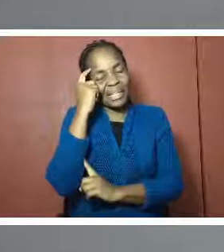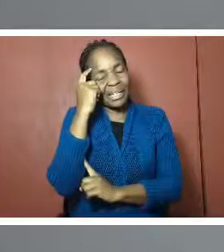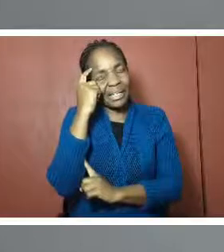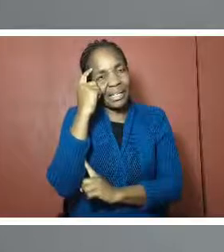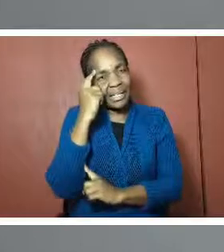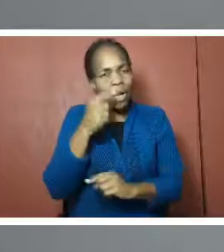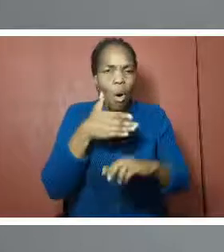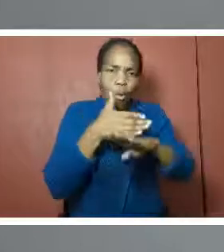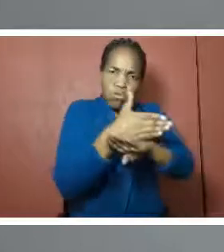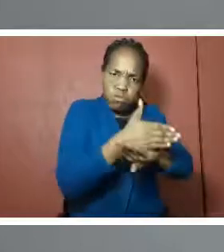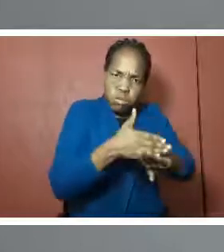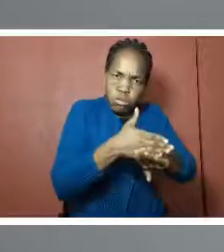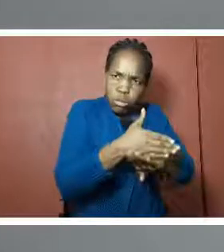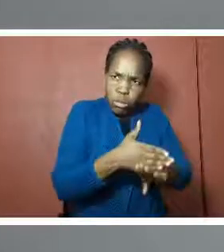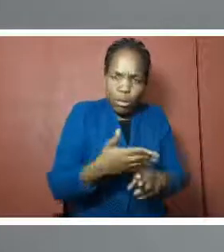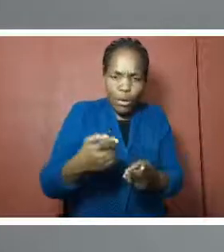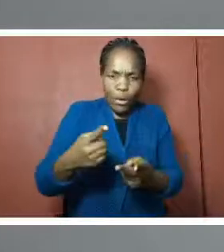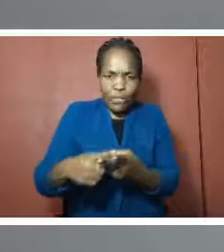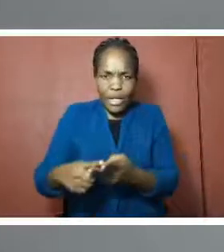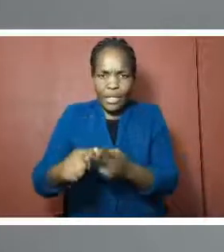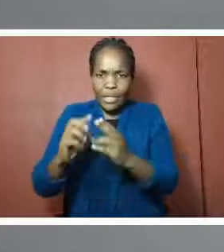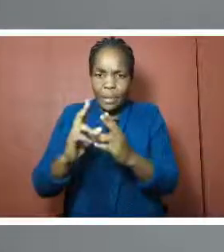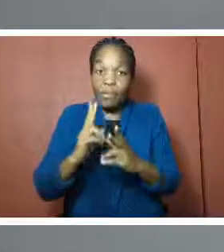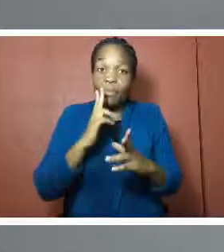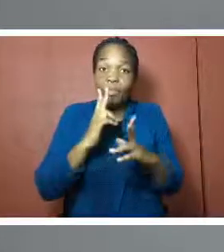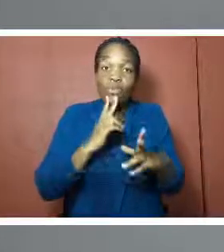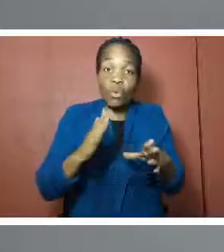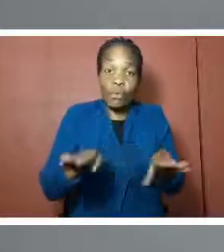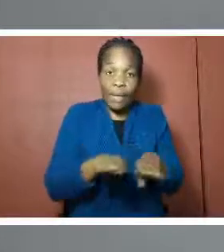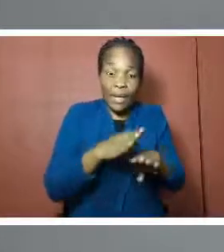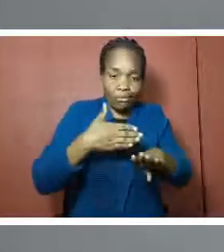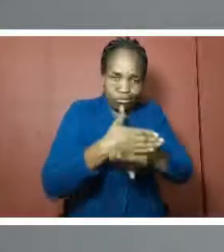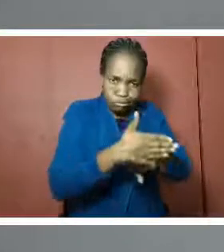between carpentry and joinery. So